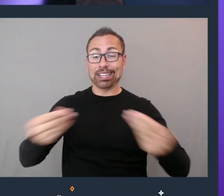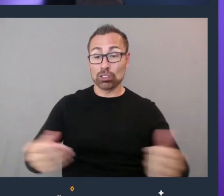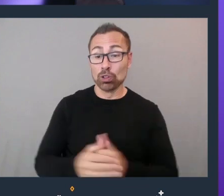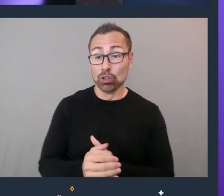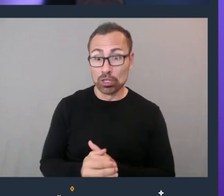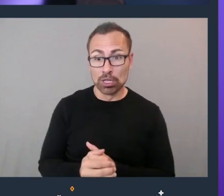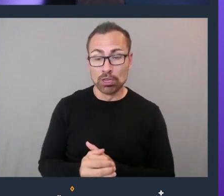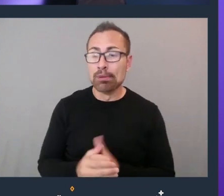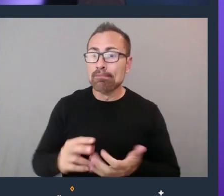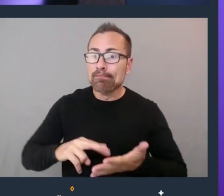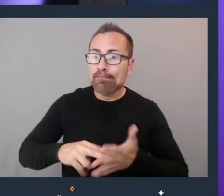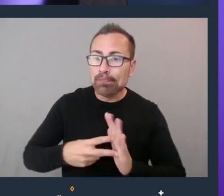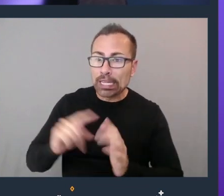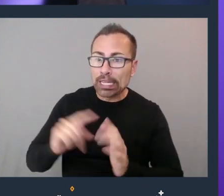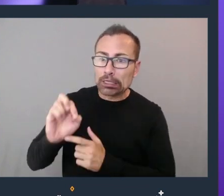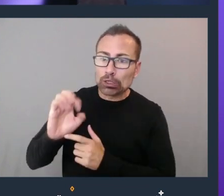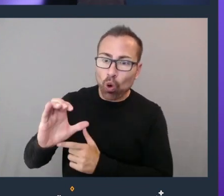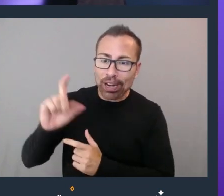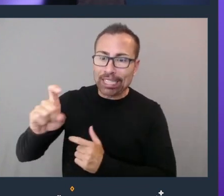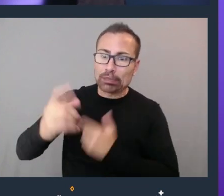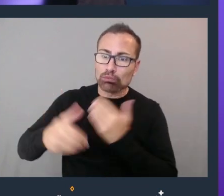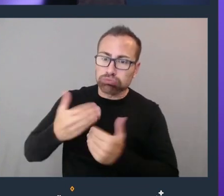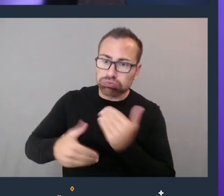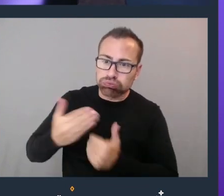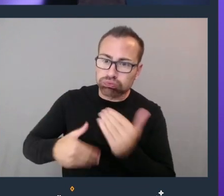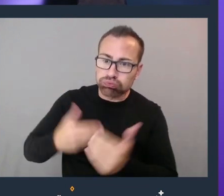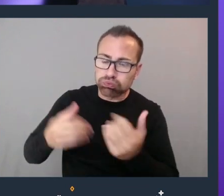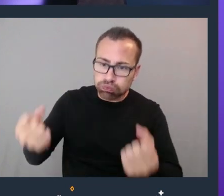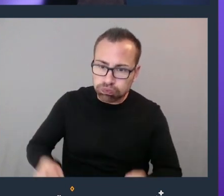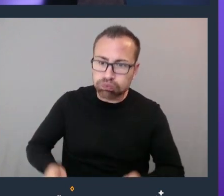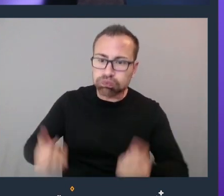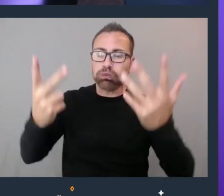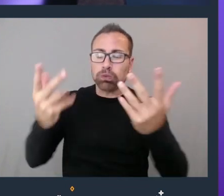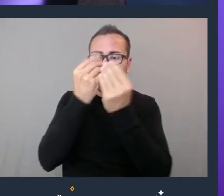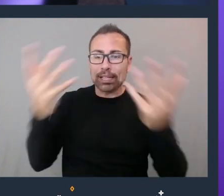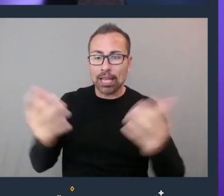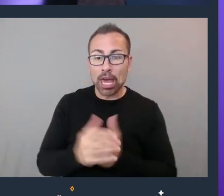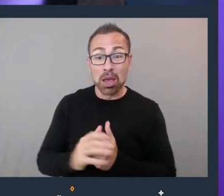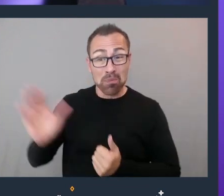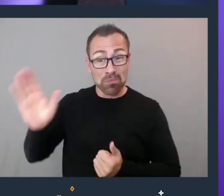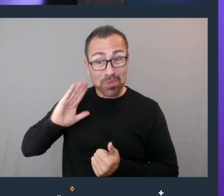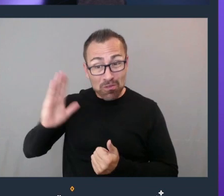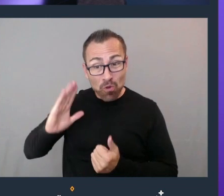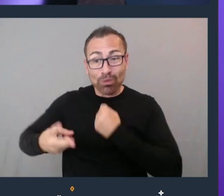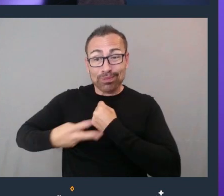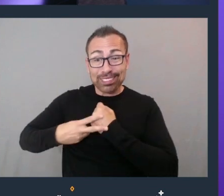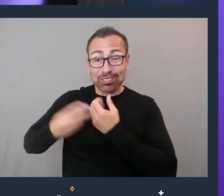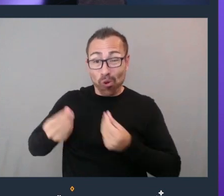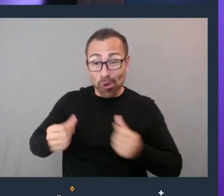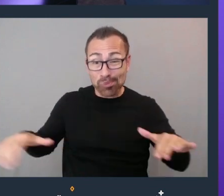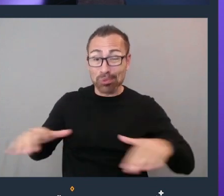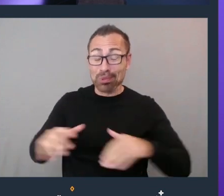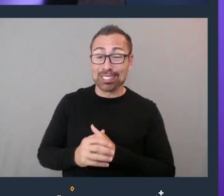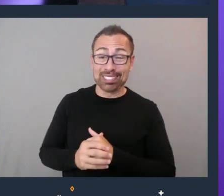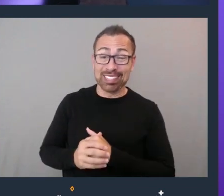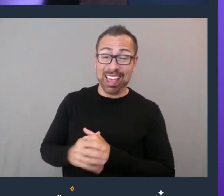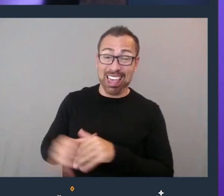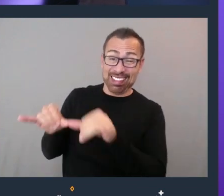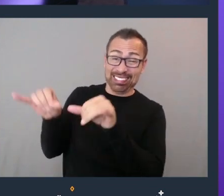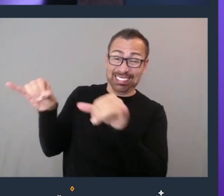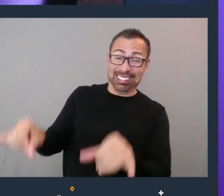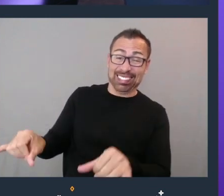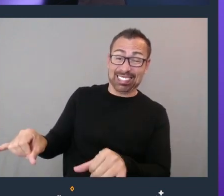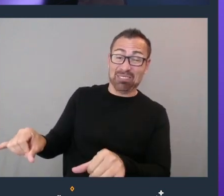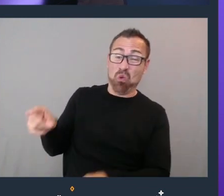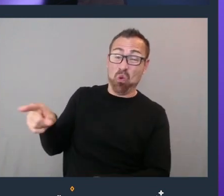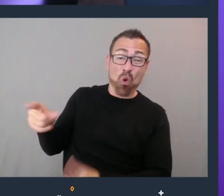of data. And originally, all of this data was on-premises. And they therefore had an expensive system that was in one location, such that if they sent a